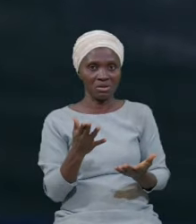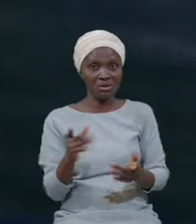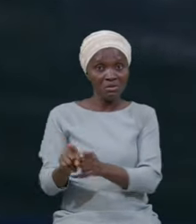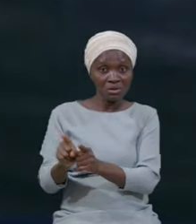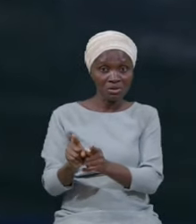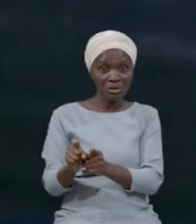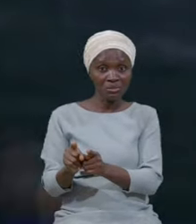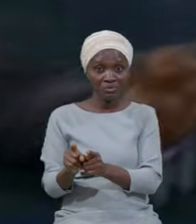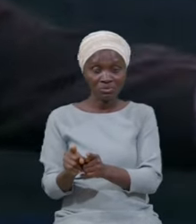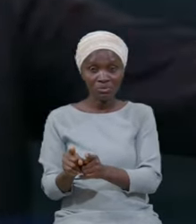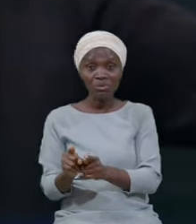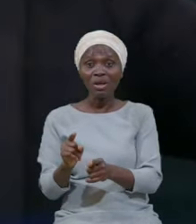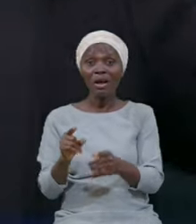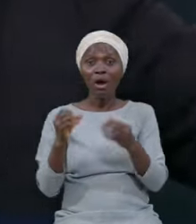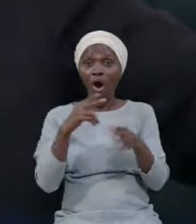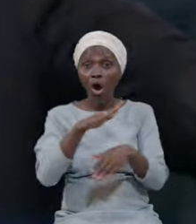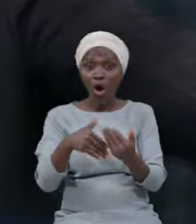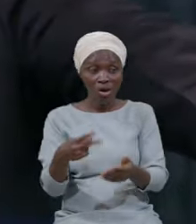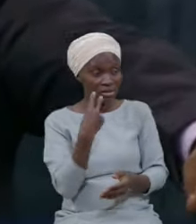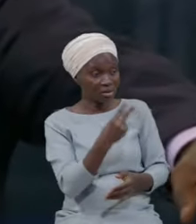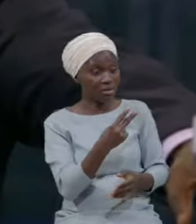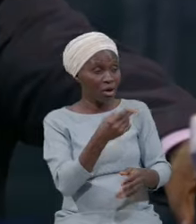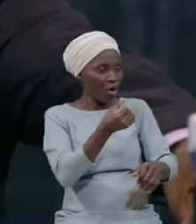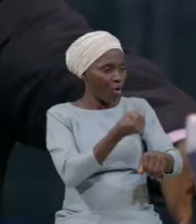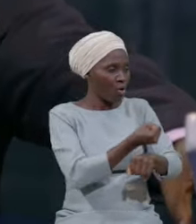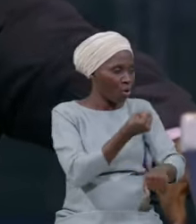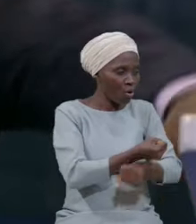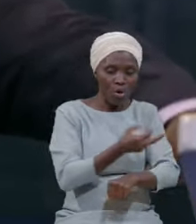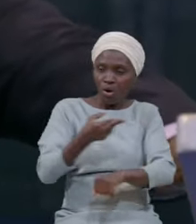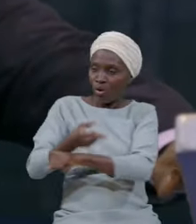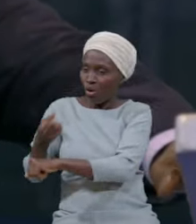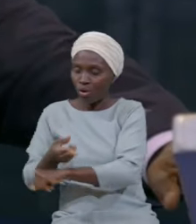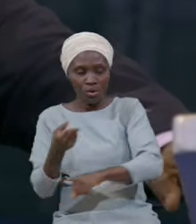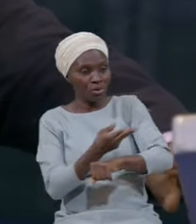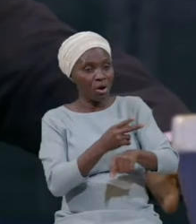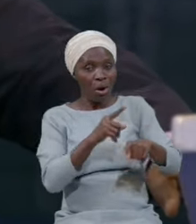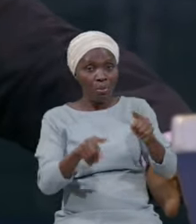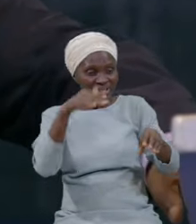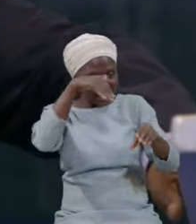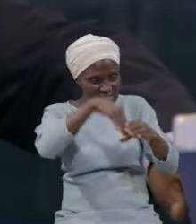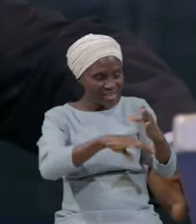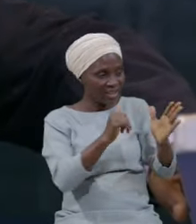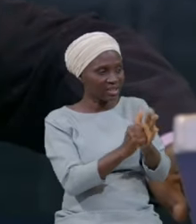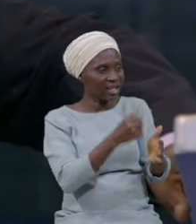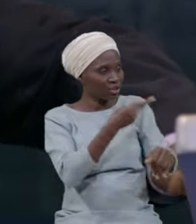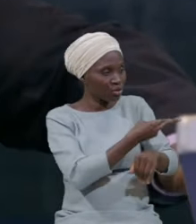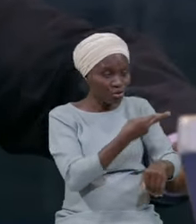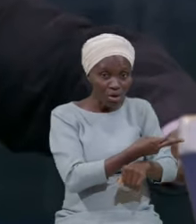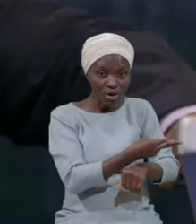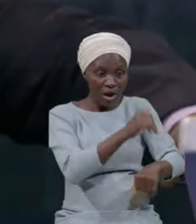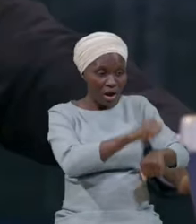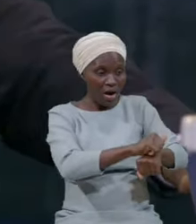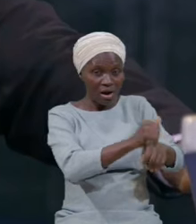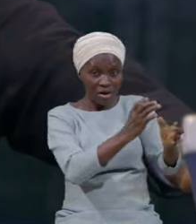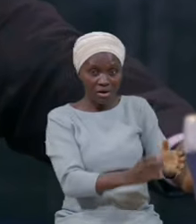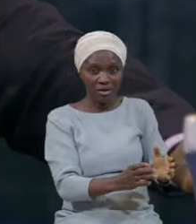rock. But in that rock, dry rock, the rod, the cross, will smite that